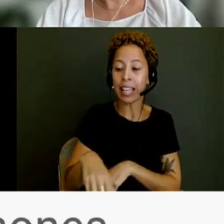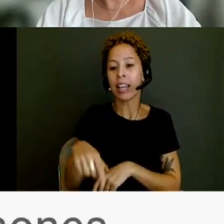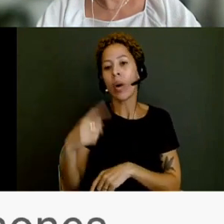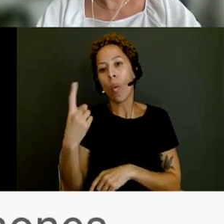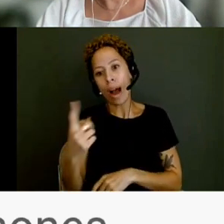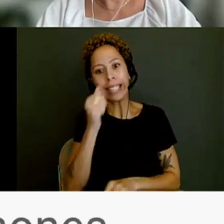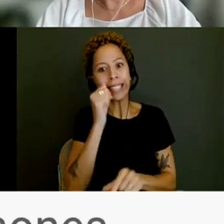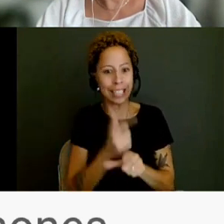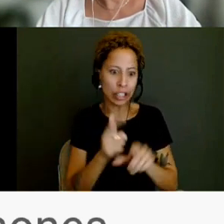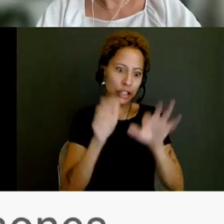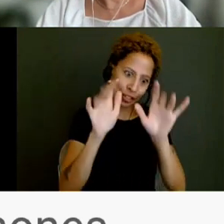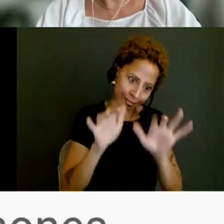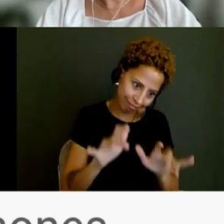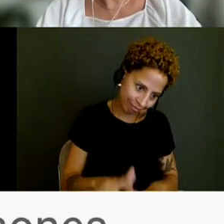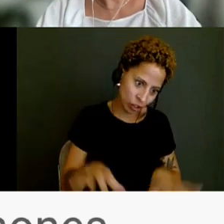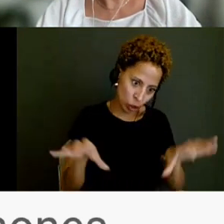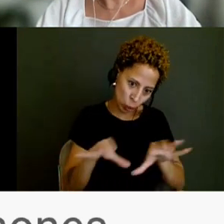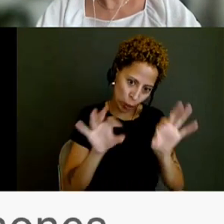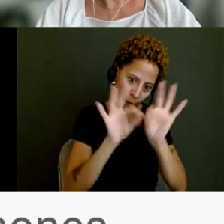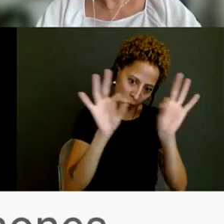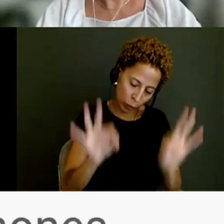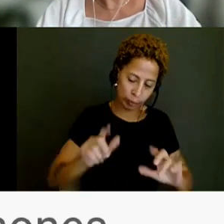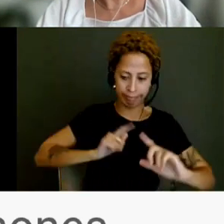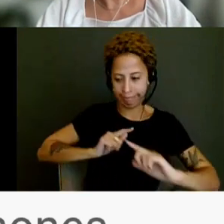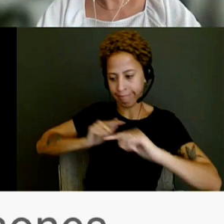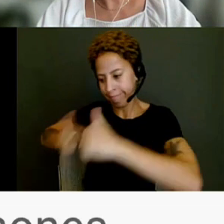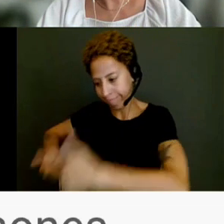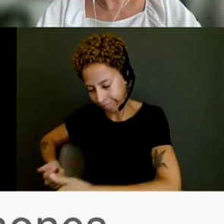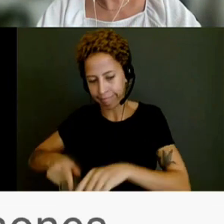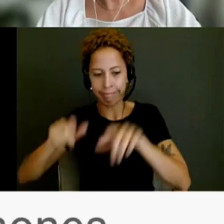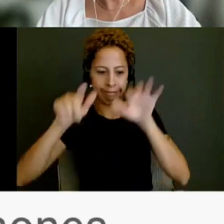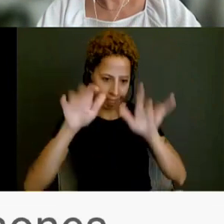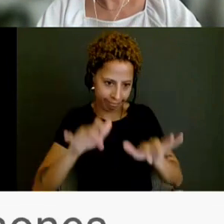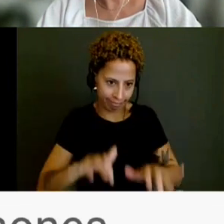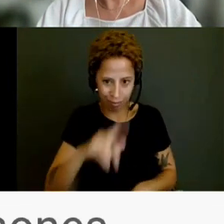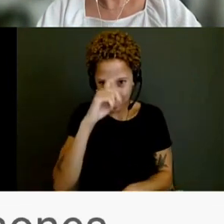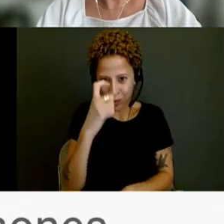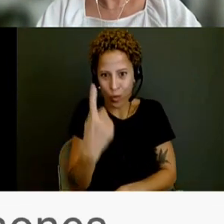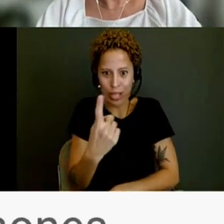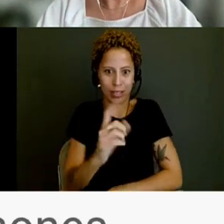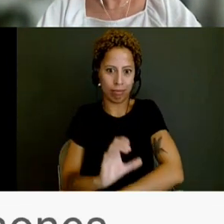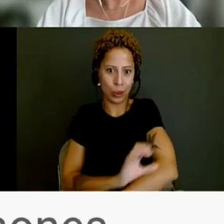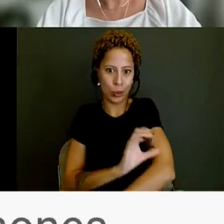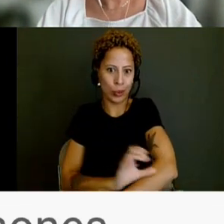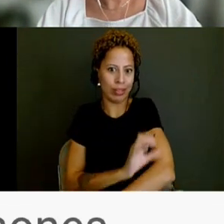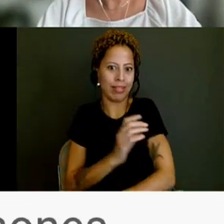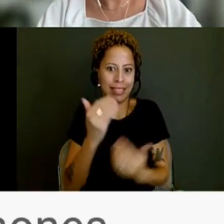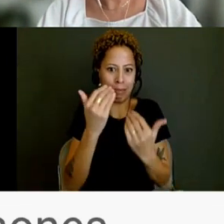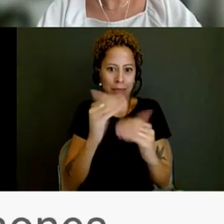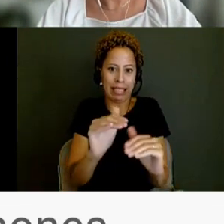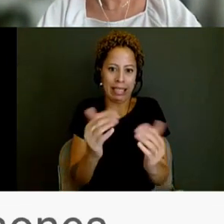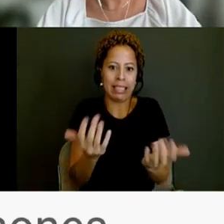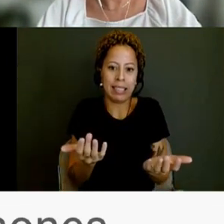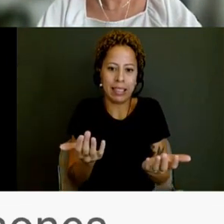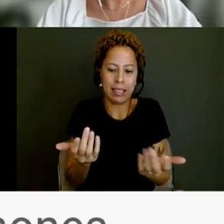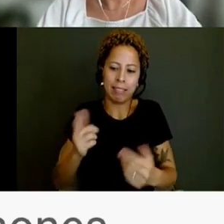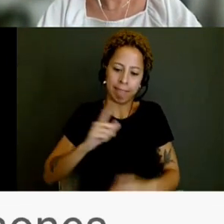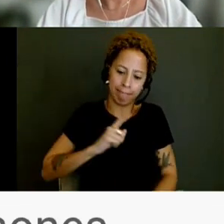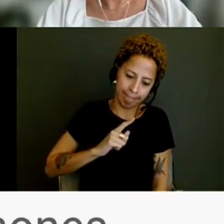and complete the Google form, and then the other person would get on and complete the Google form. And so they were always lagging a bit